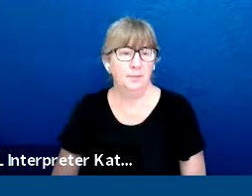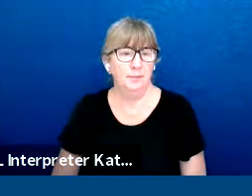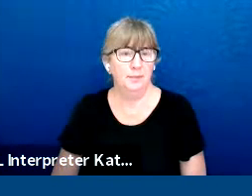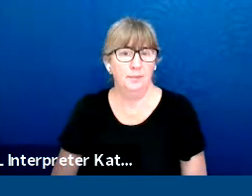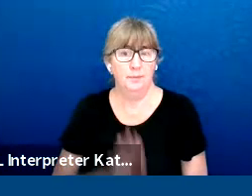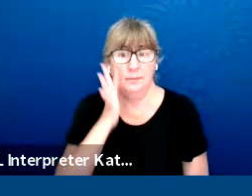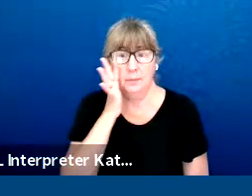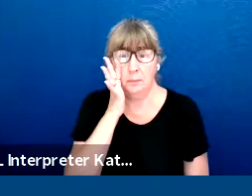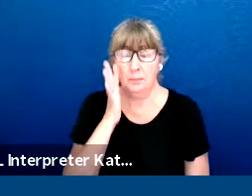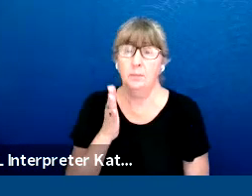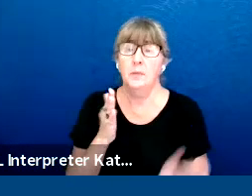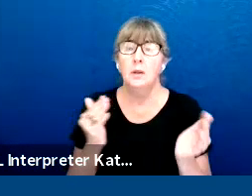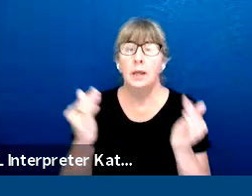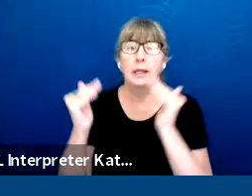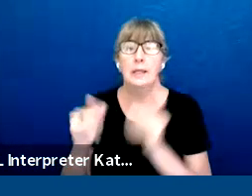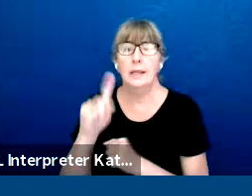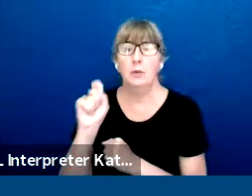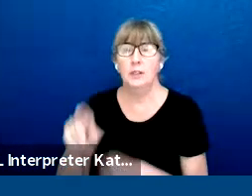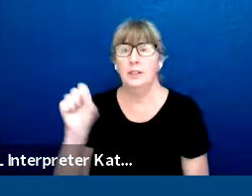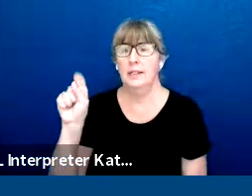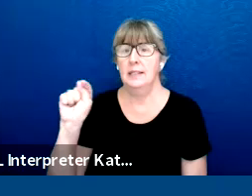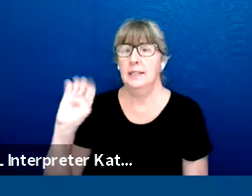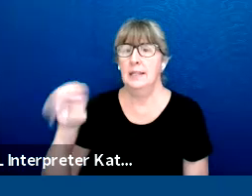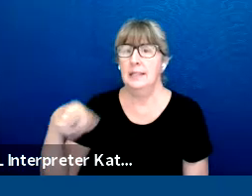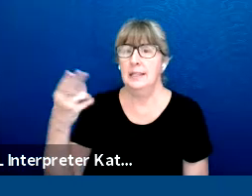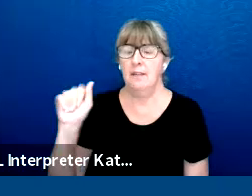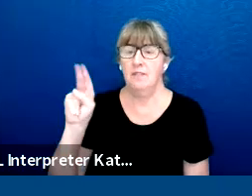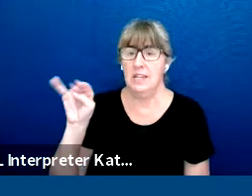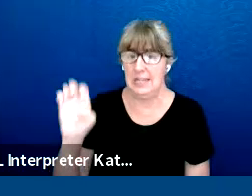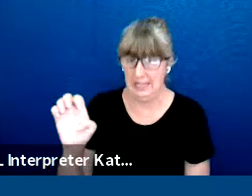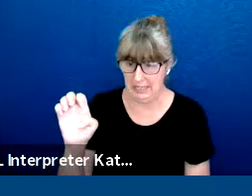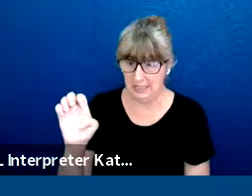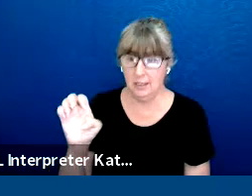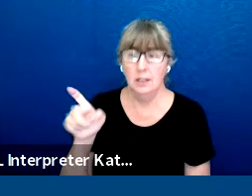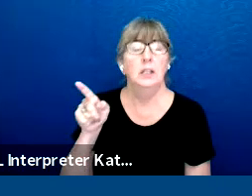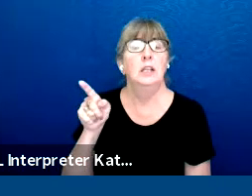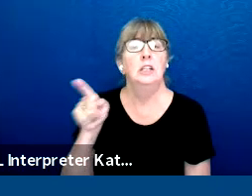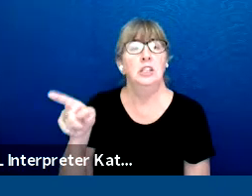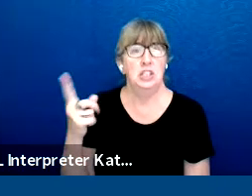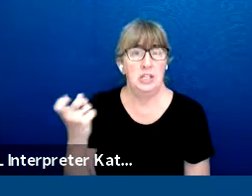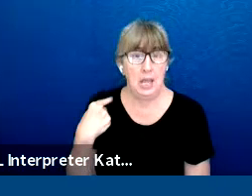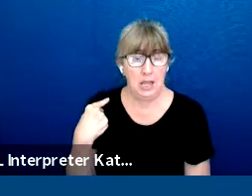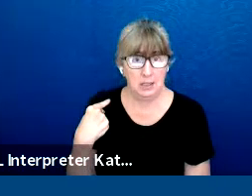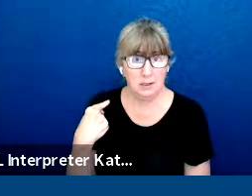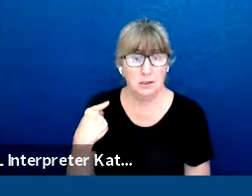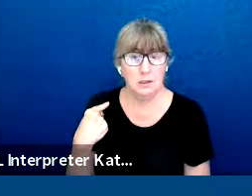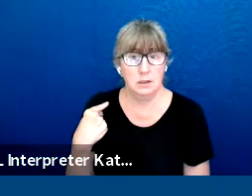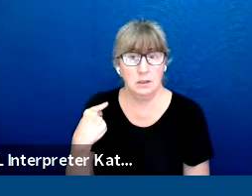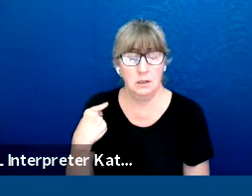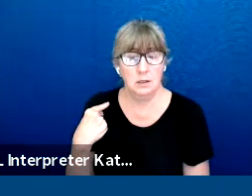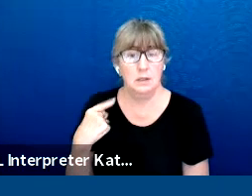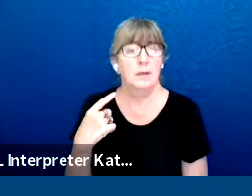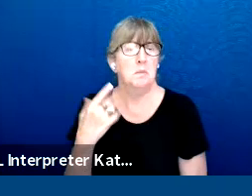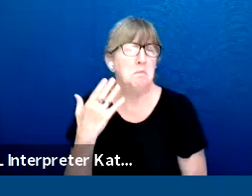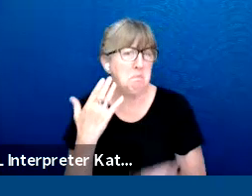This next question comes from Stephanie. And Stephanie asks, this one's probably for